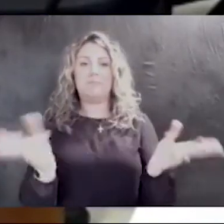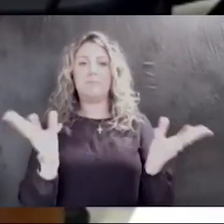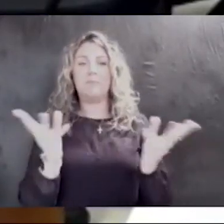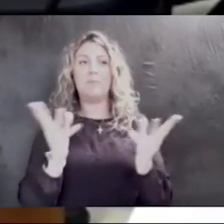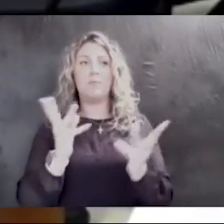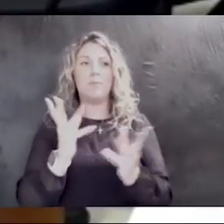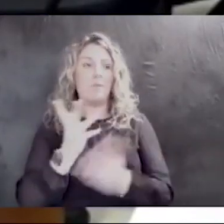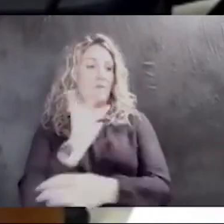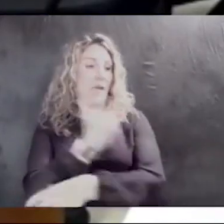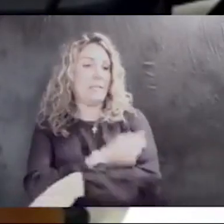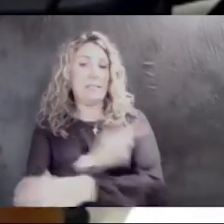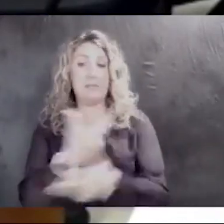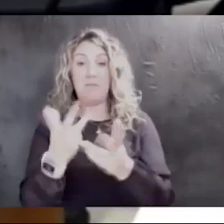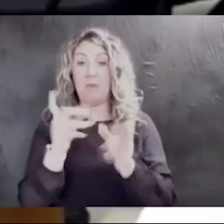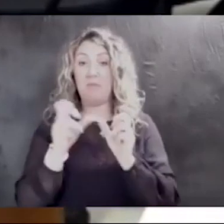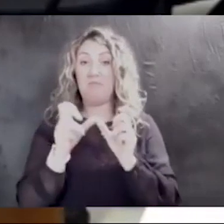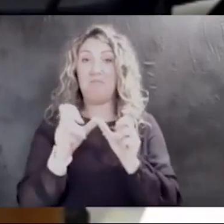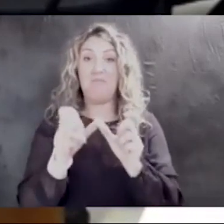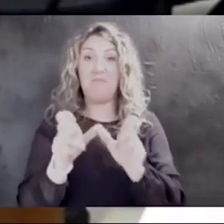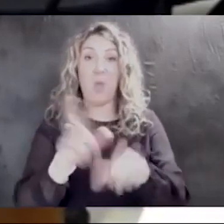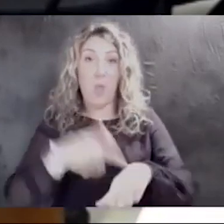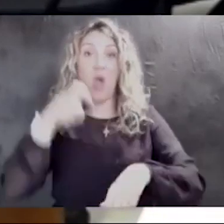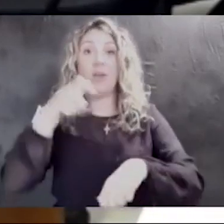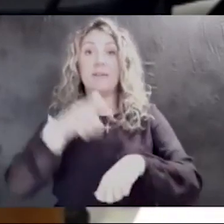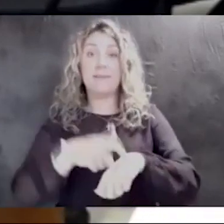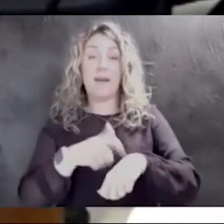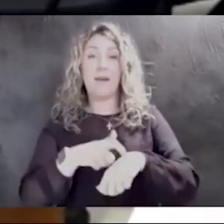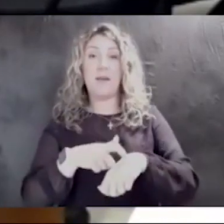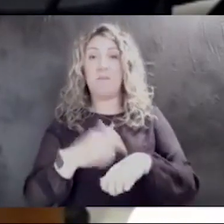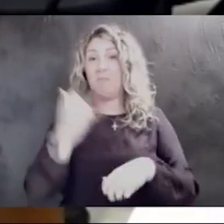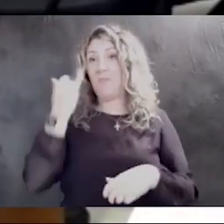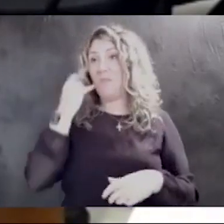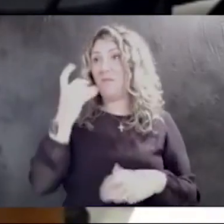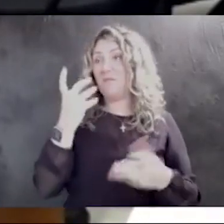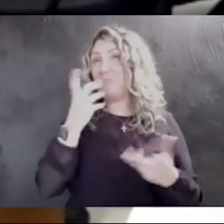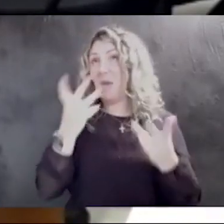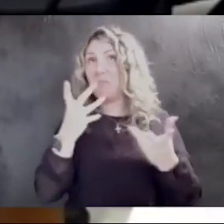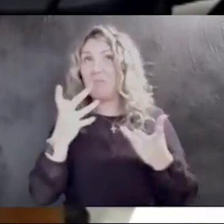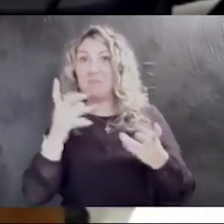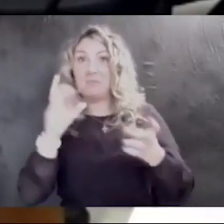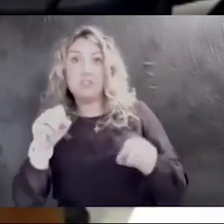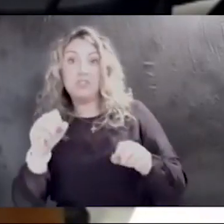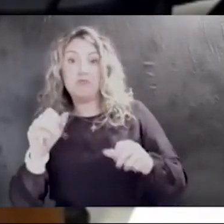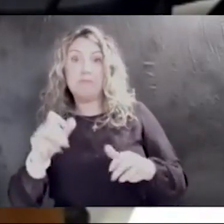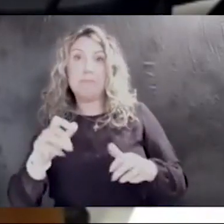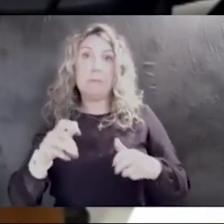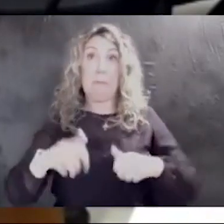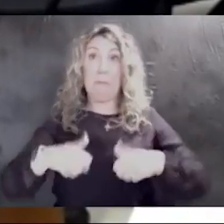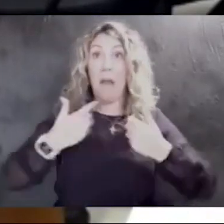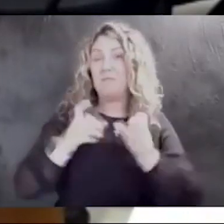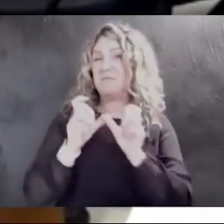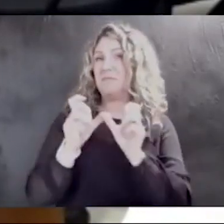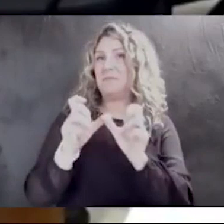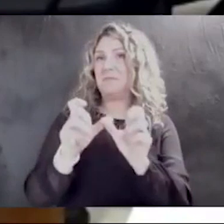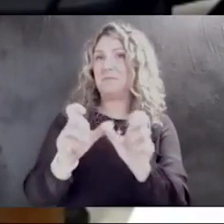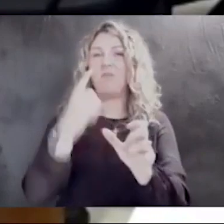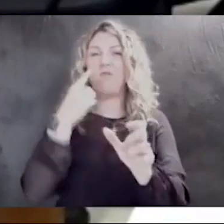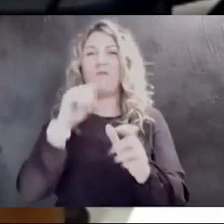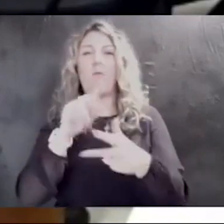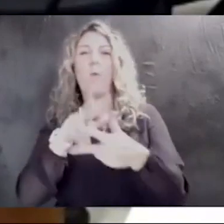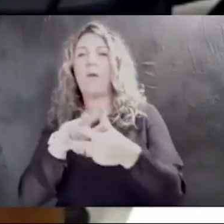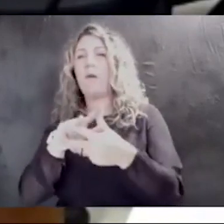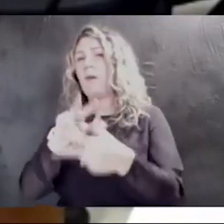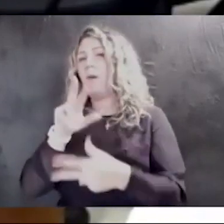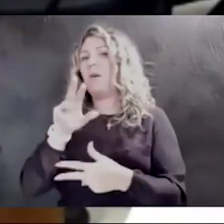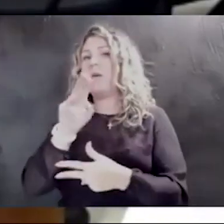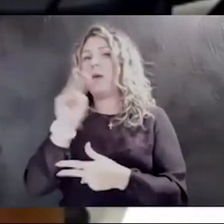vaccines may actually last a very long time, if not potentially a lifetime. And so I think at least the messenger RNA vaccines, I should be specific